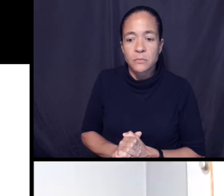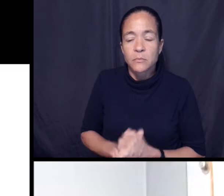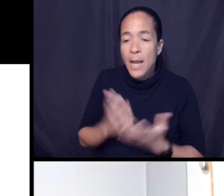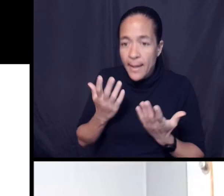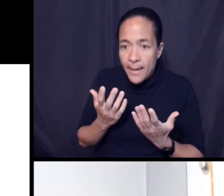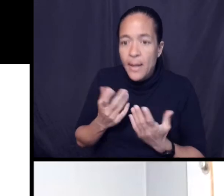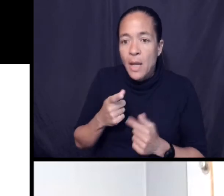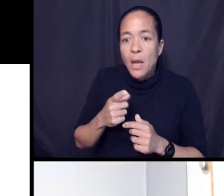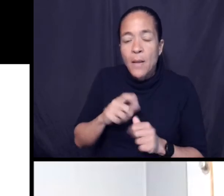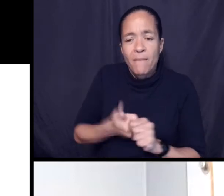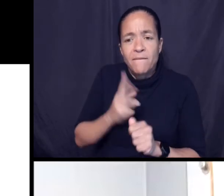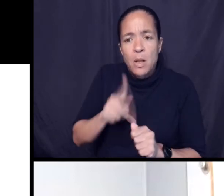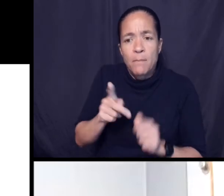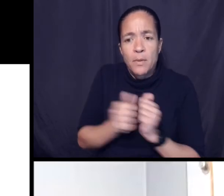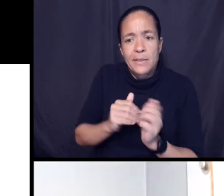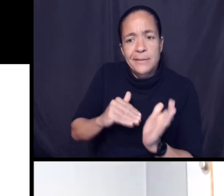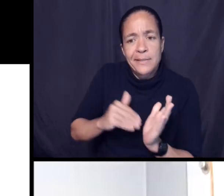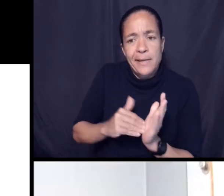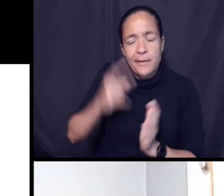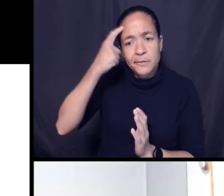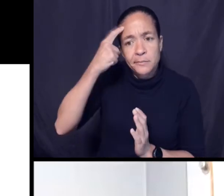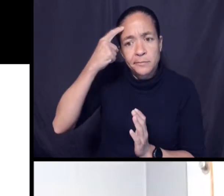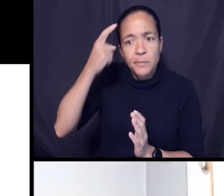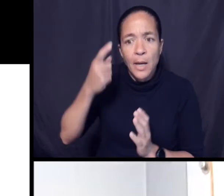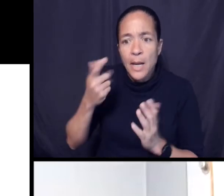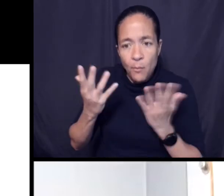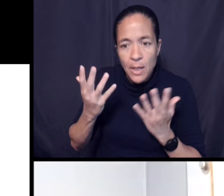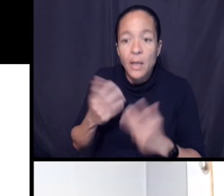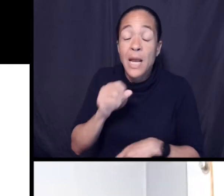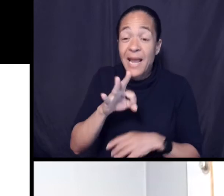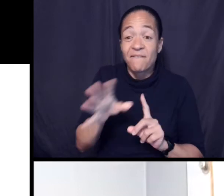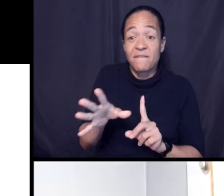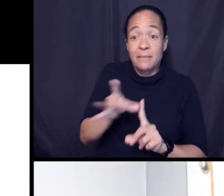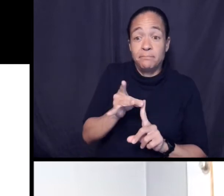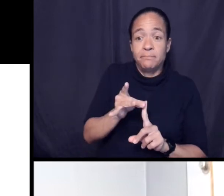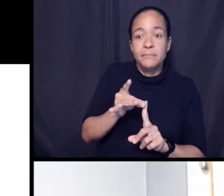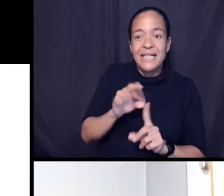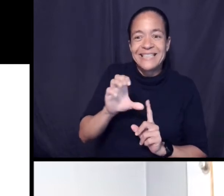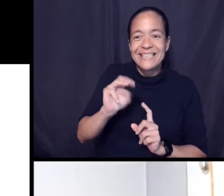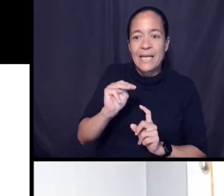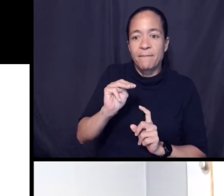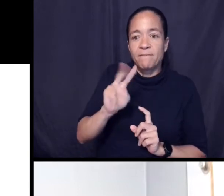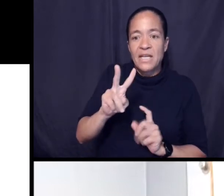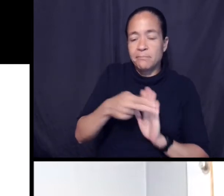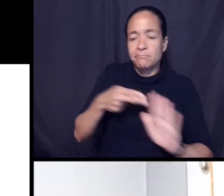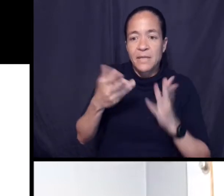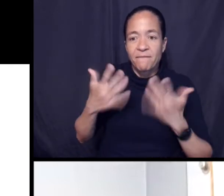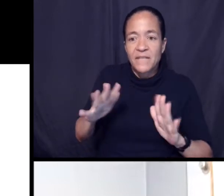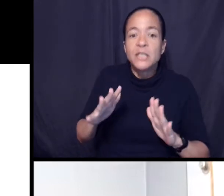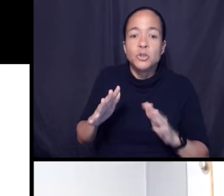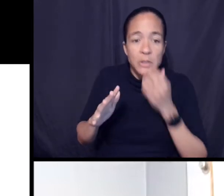In terms of neurologic follow-up, really the most important thing is any child who is diagnosed with congenital CMV, whether or not they have